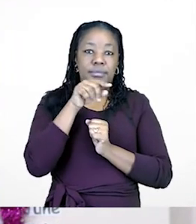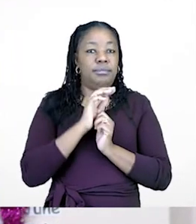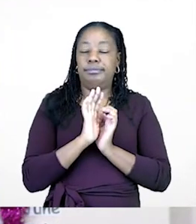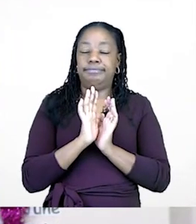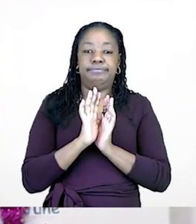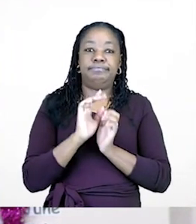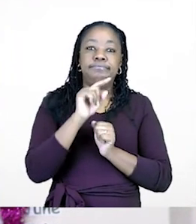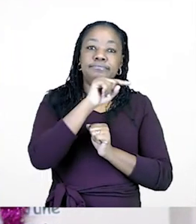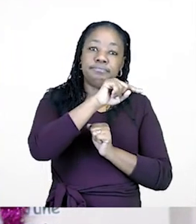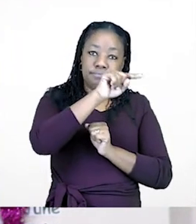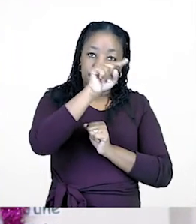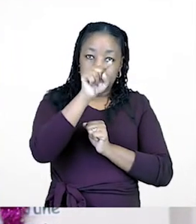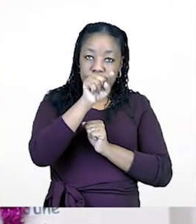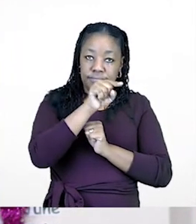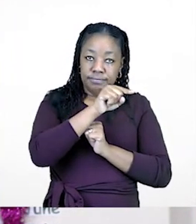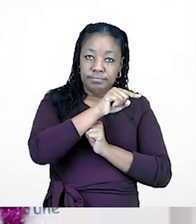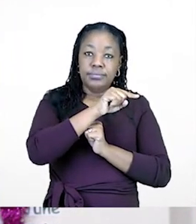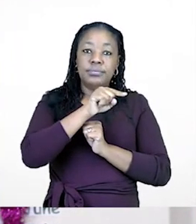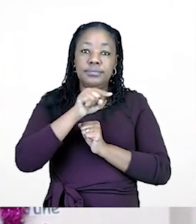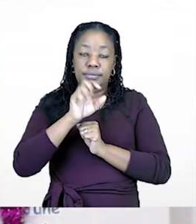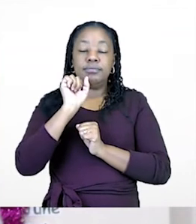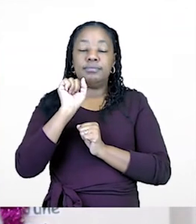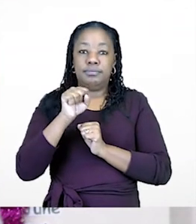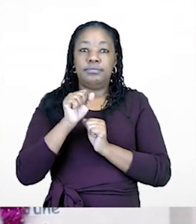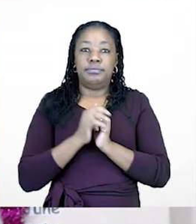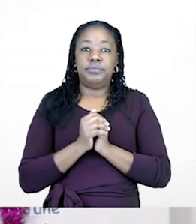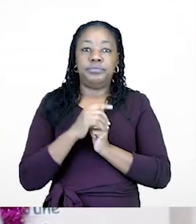across. Let's do it together. I want you to do it in the air.